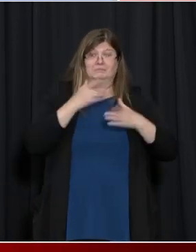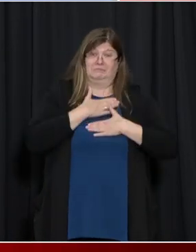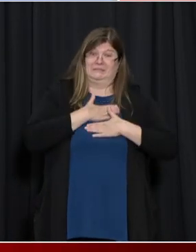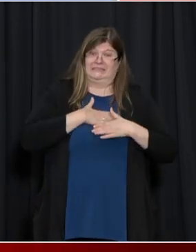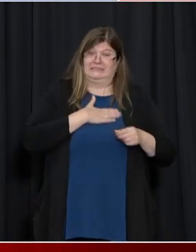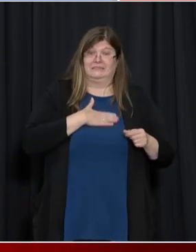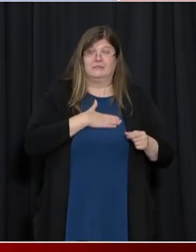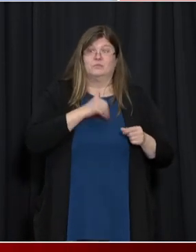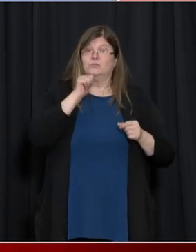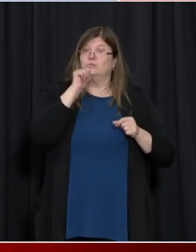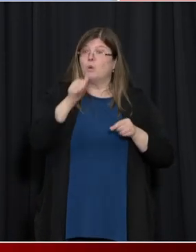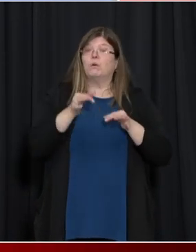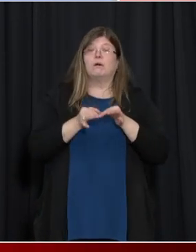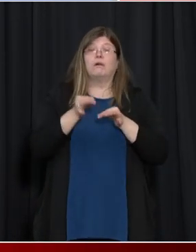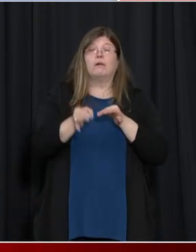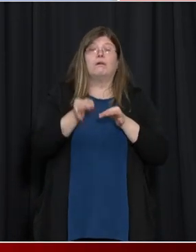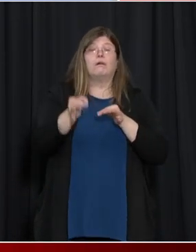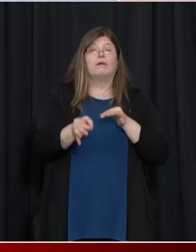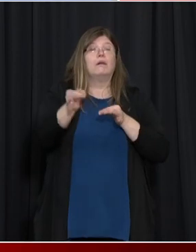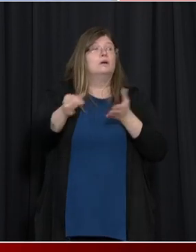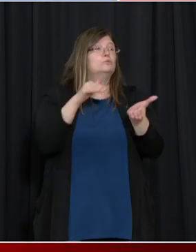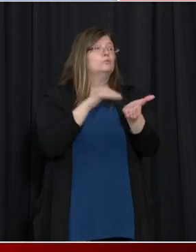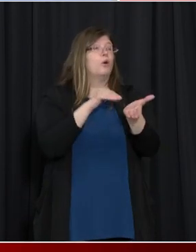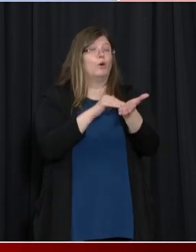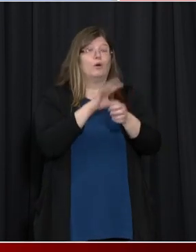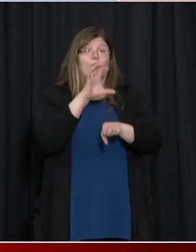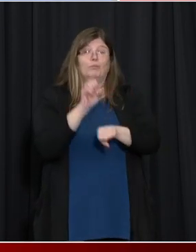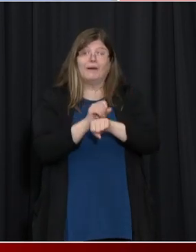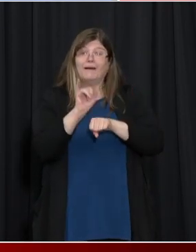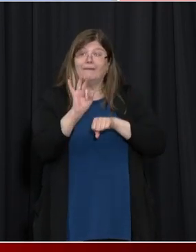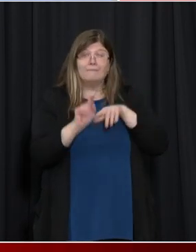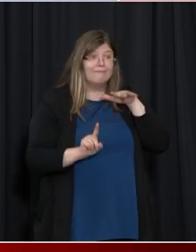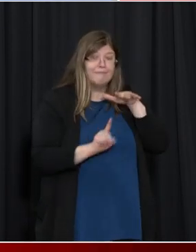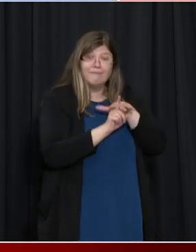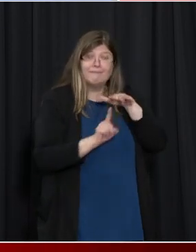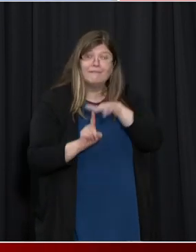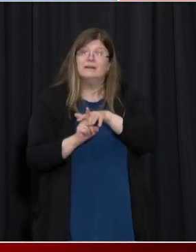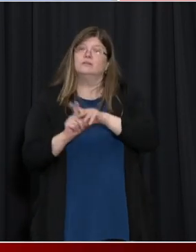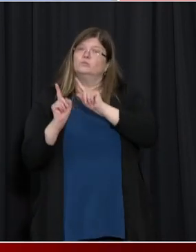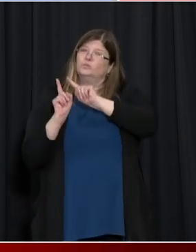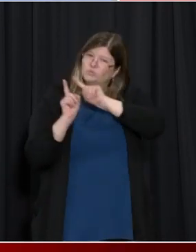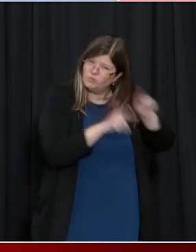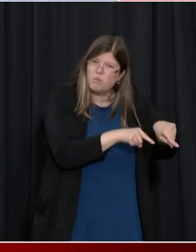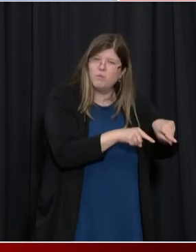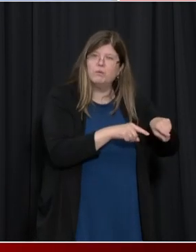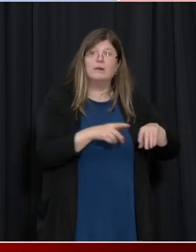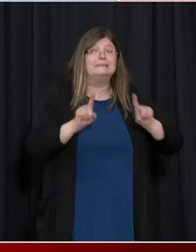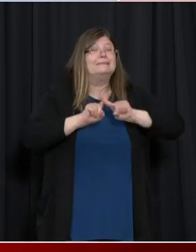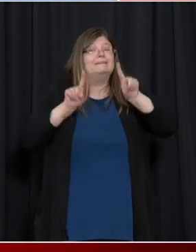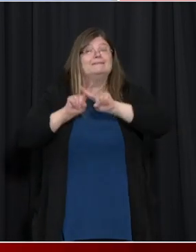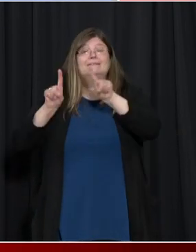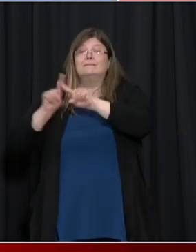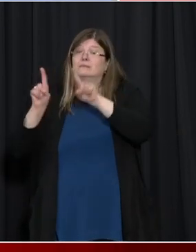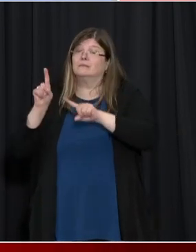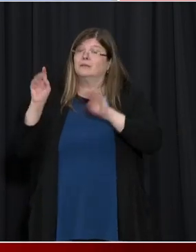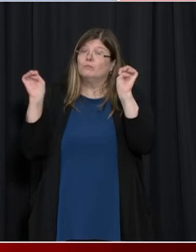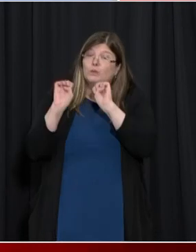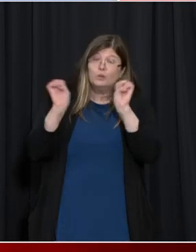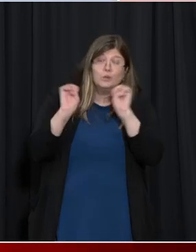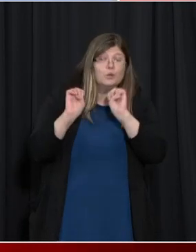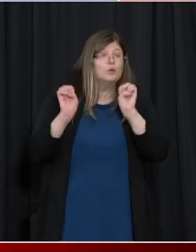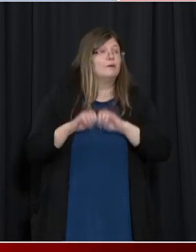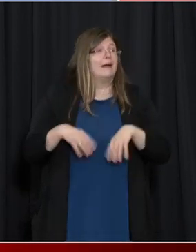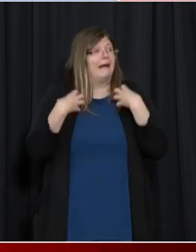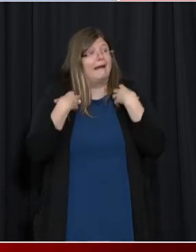not delay going to the hospital for emergency services or for health care that was not related